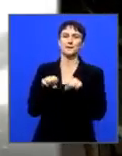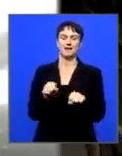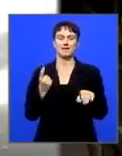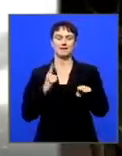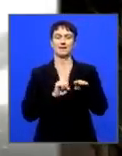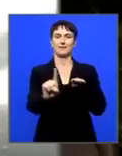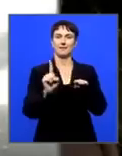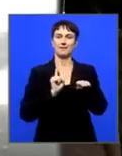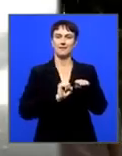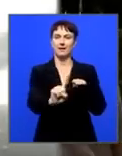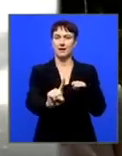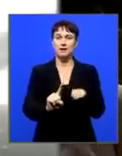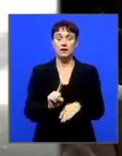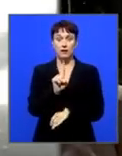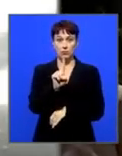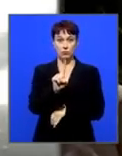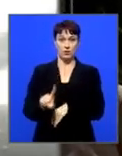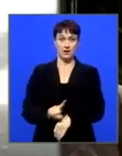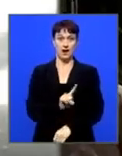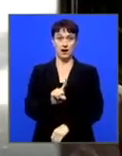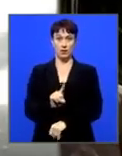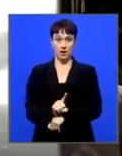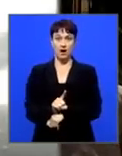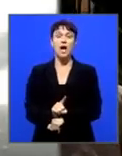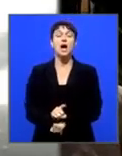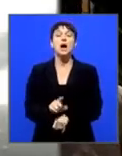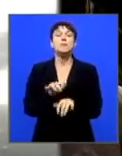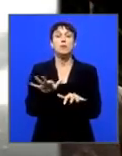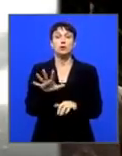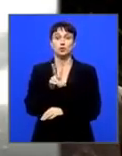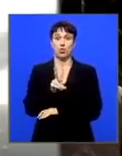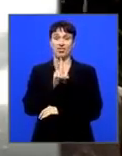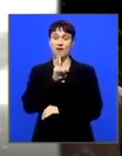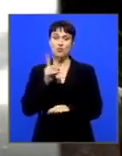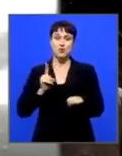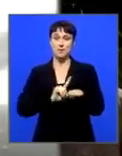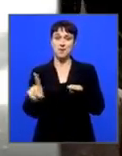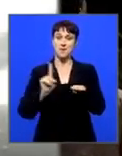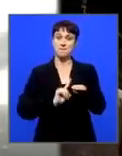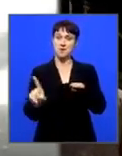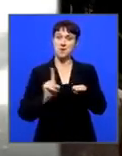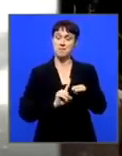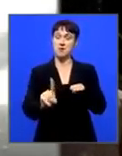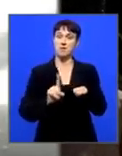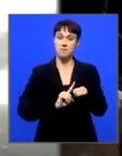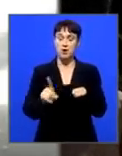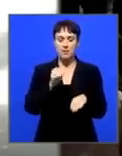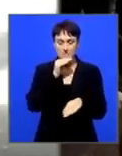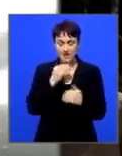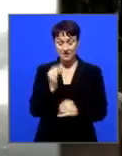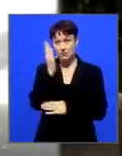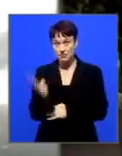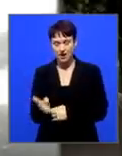coming here at a rate of about 2,000 people per hour, and the next 2.5 days